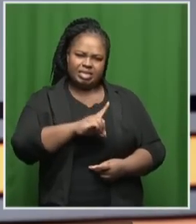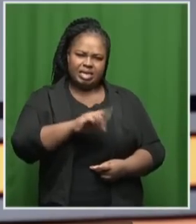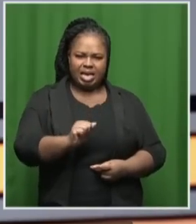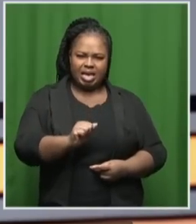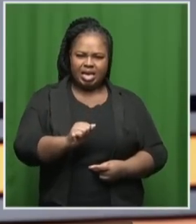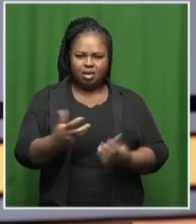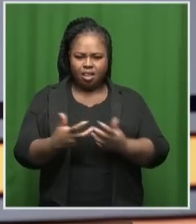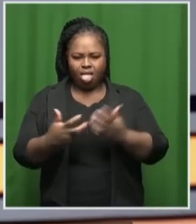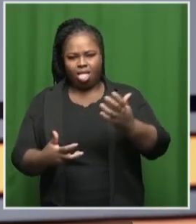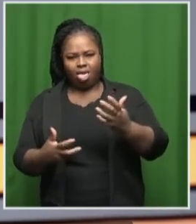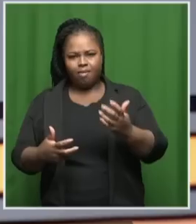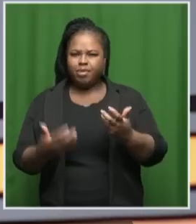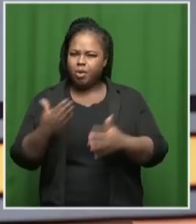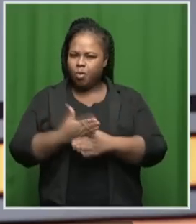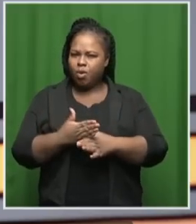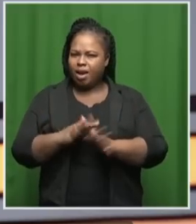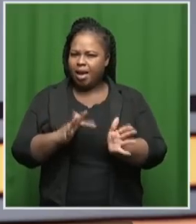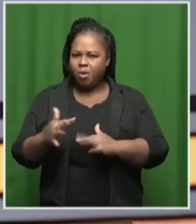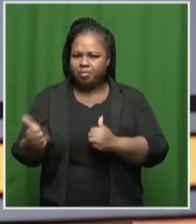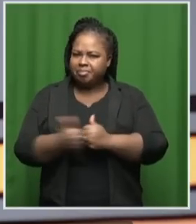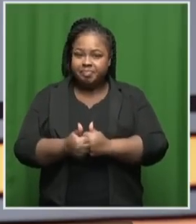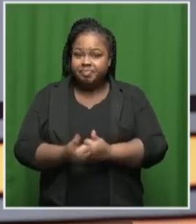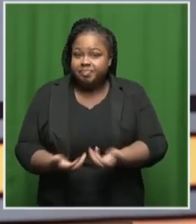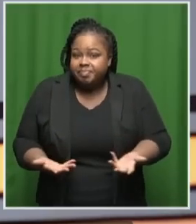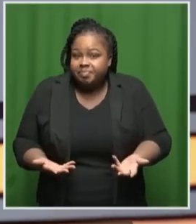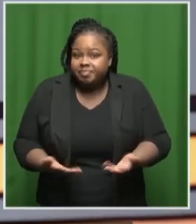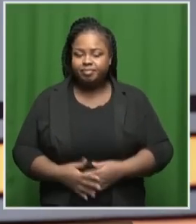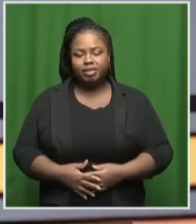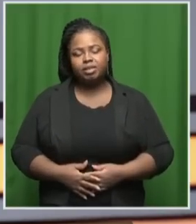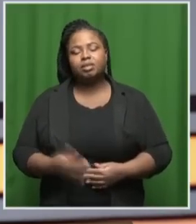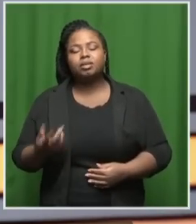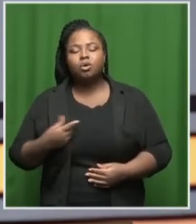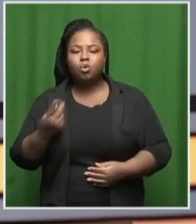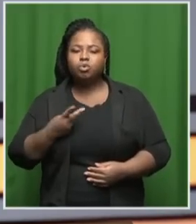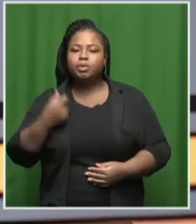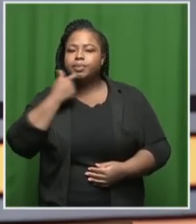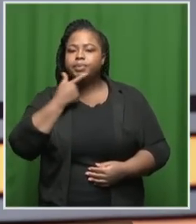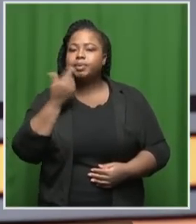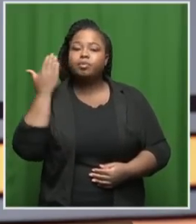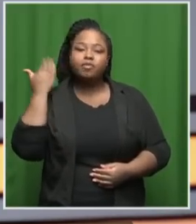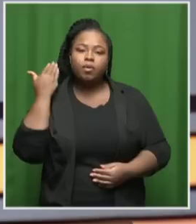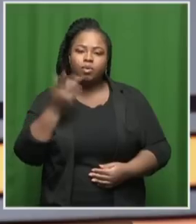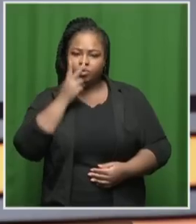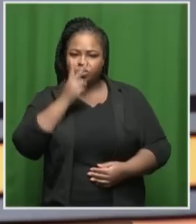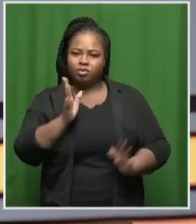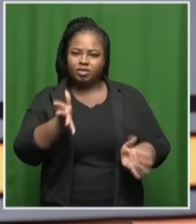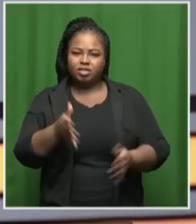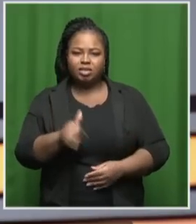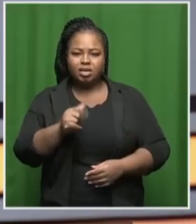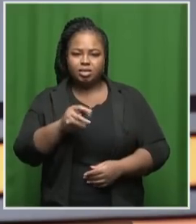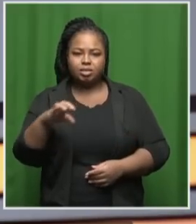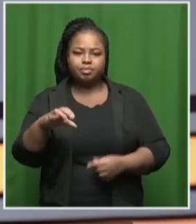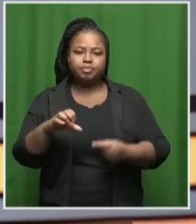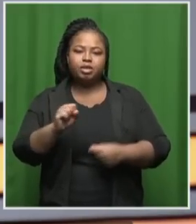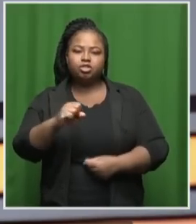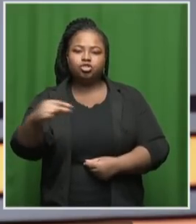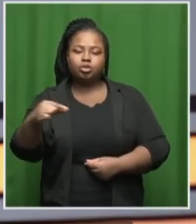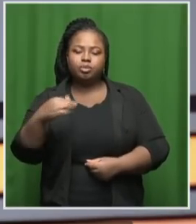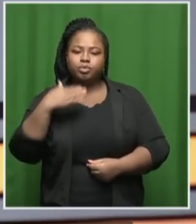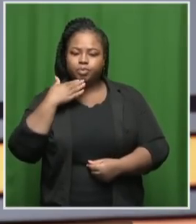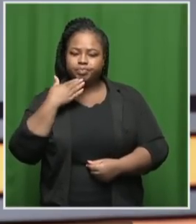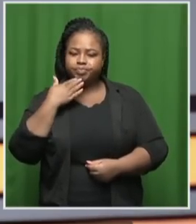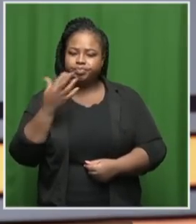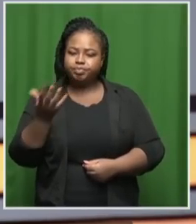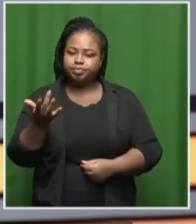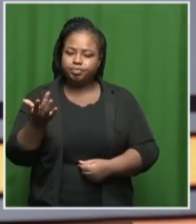DA grand coalition work? And again, there was something off the table until very recently, where ANC Secretary General